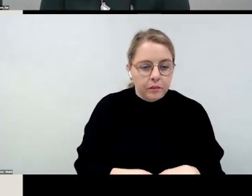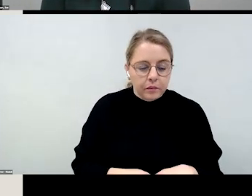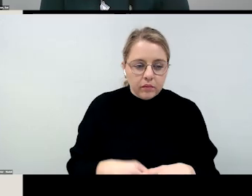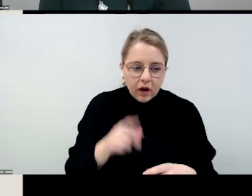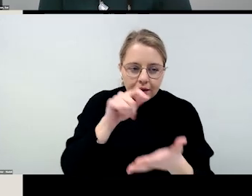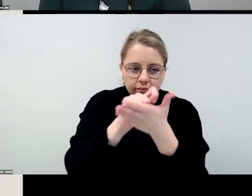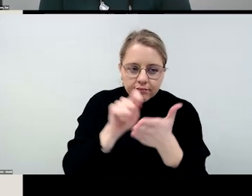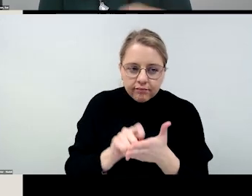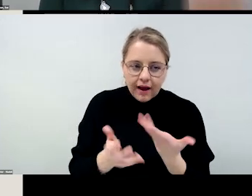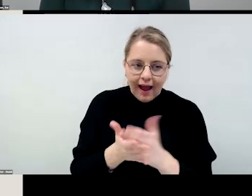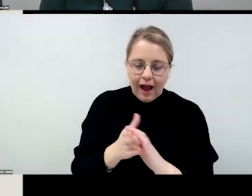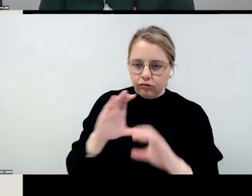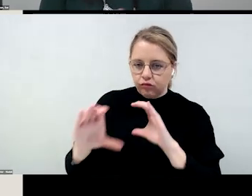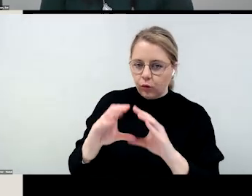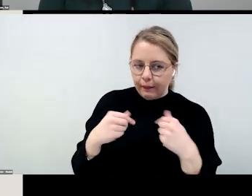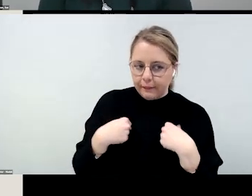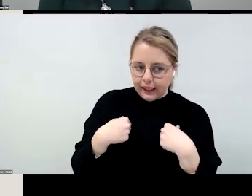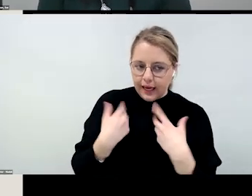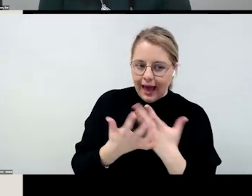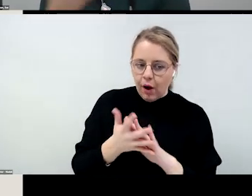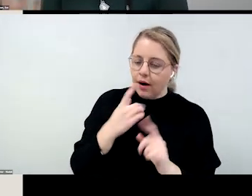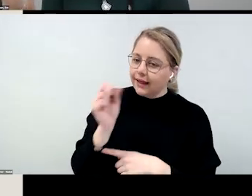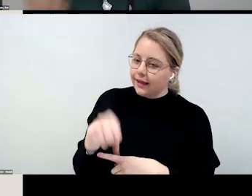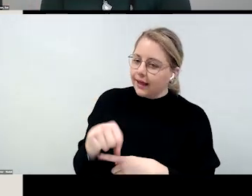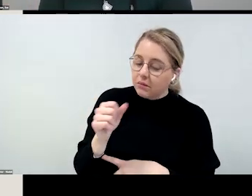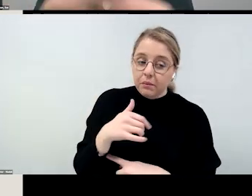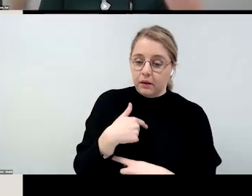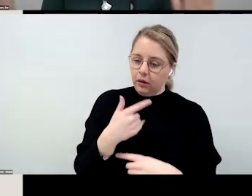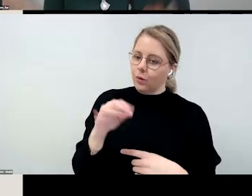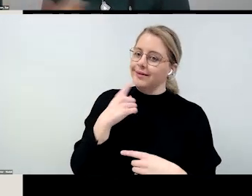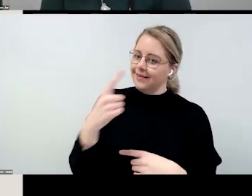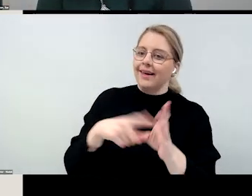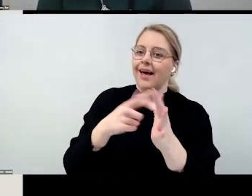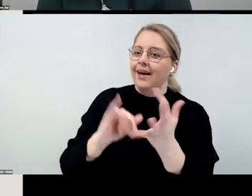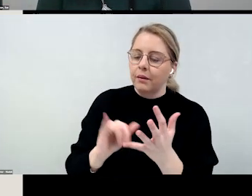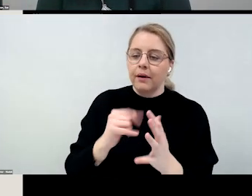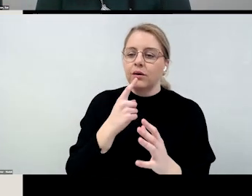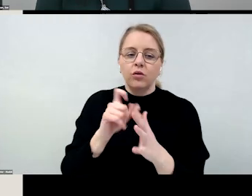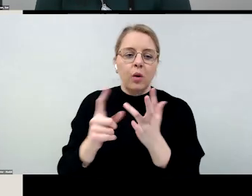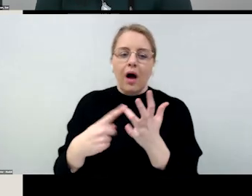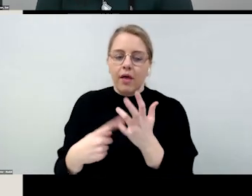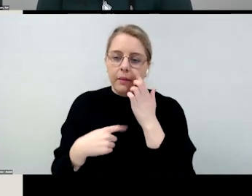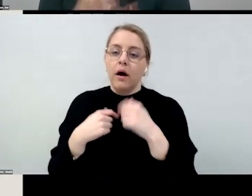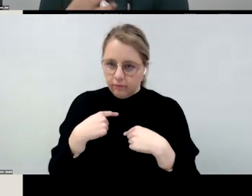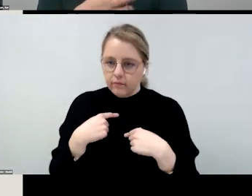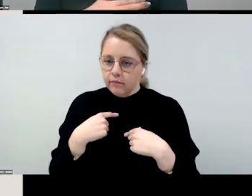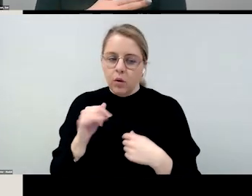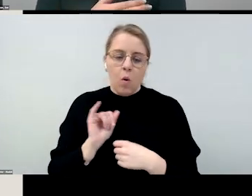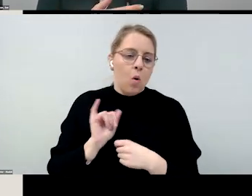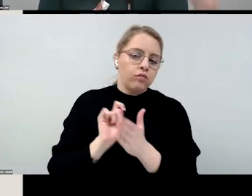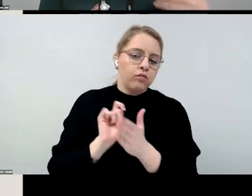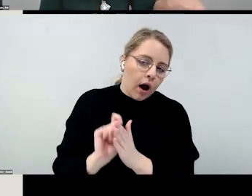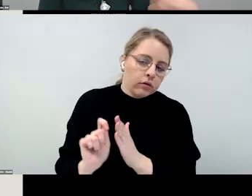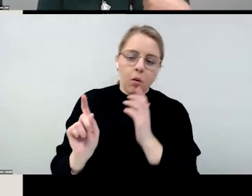write down the ways that they communicate yes and the ways that they communicate no, because that can look really different for lots of people. This folder